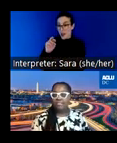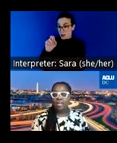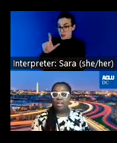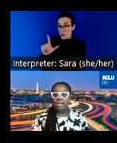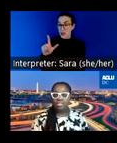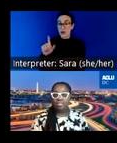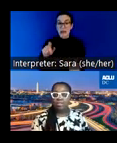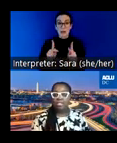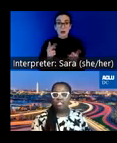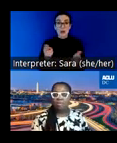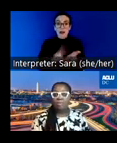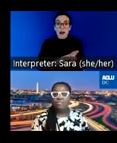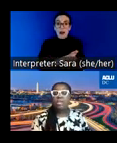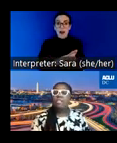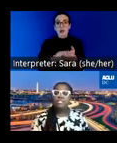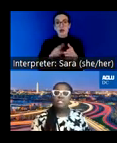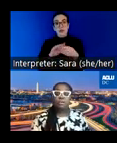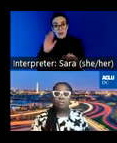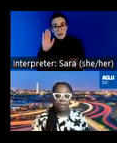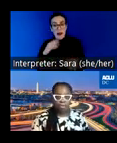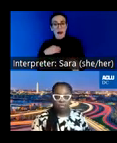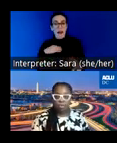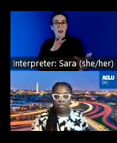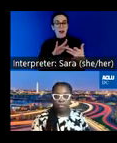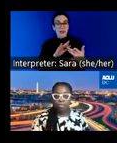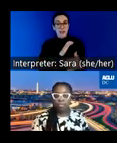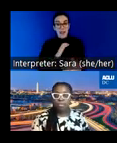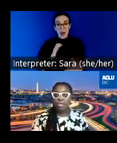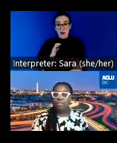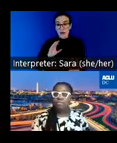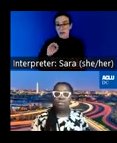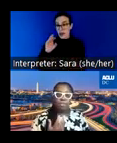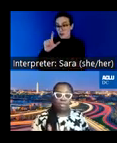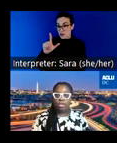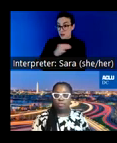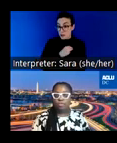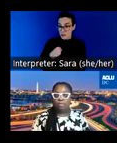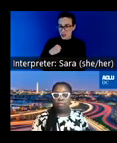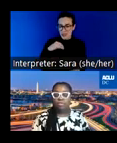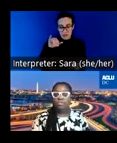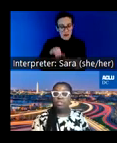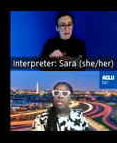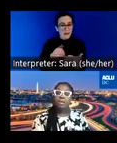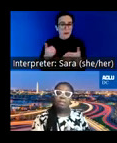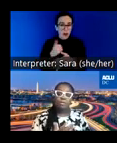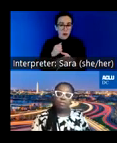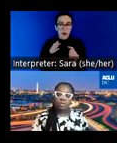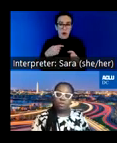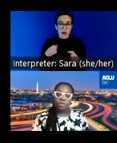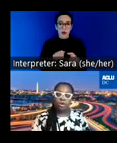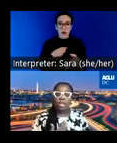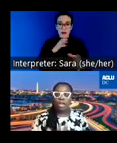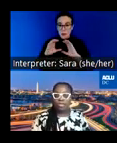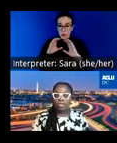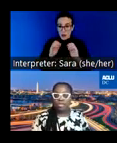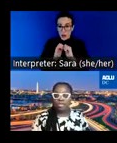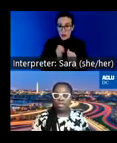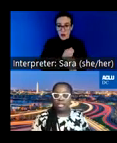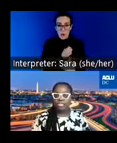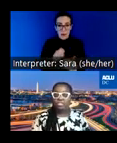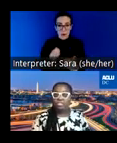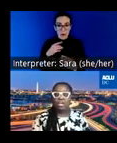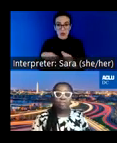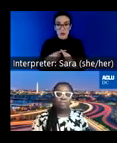and testify and contact their council members. That's a primary way that we communicate with our members about what's going on and how they can